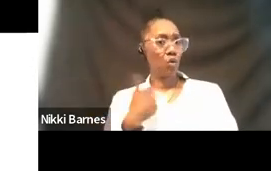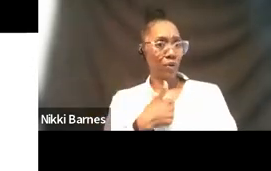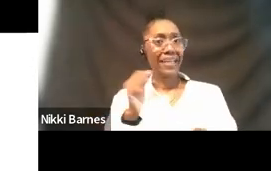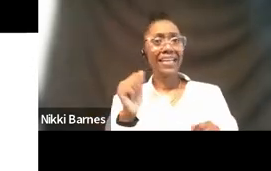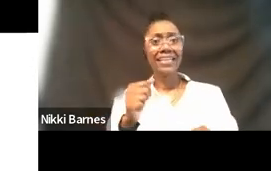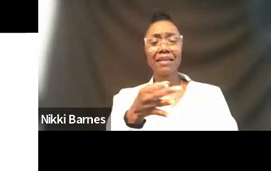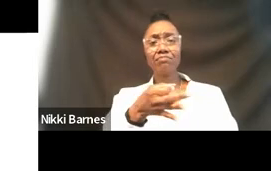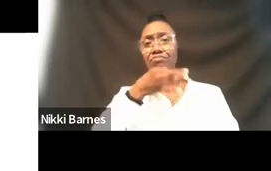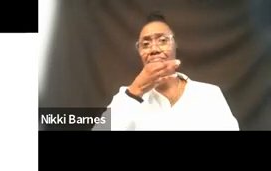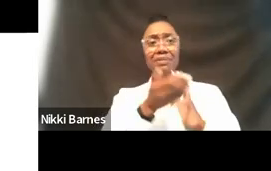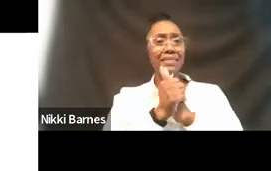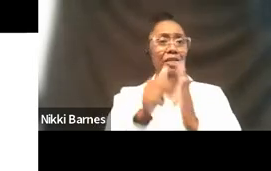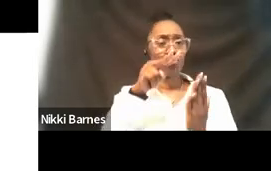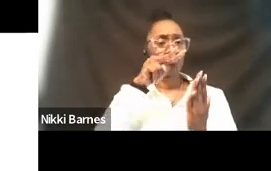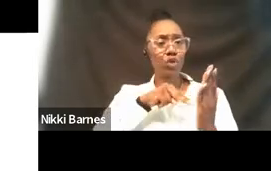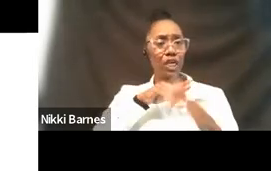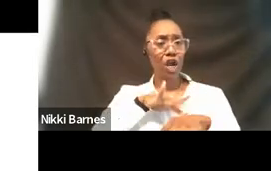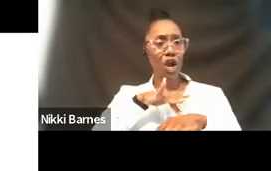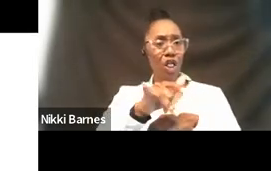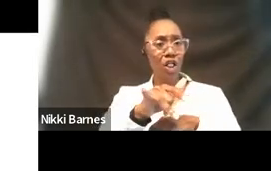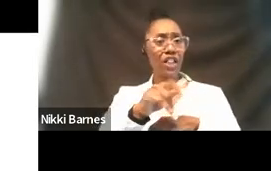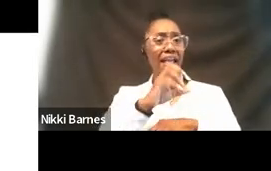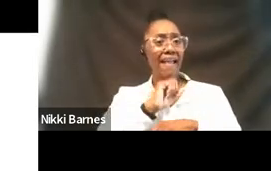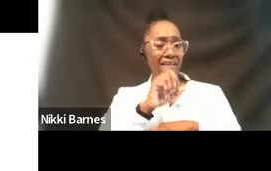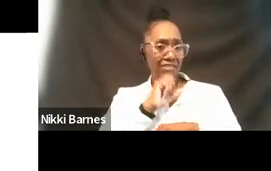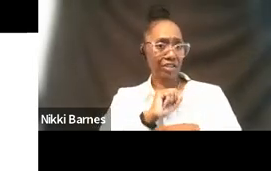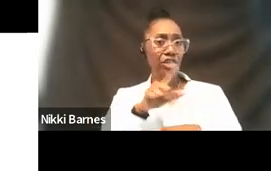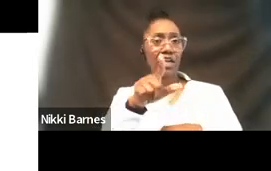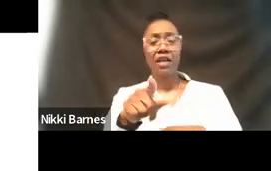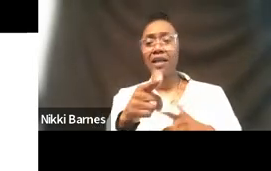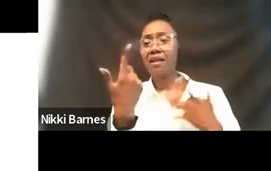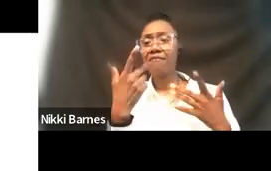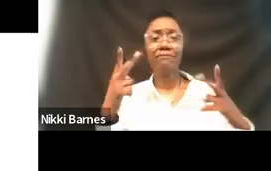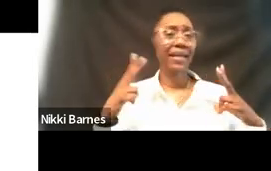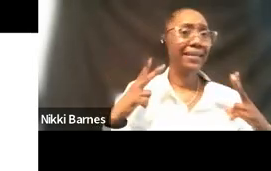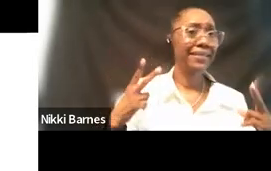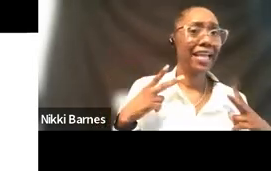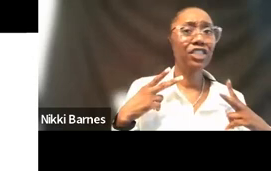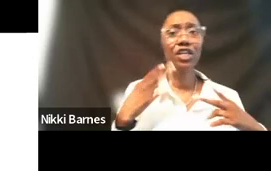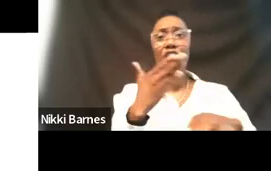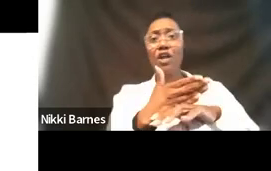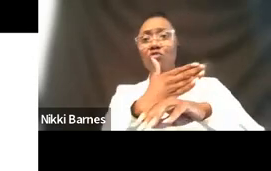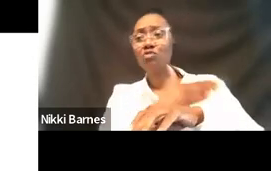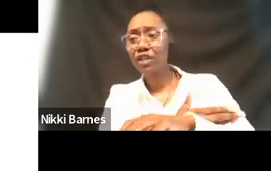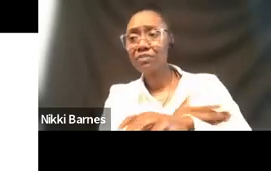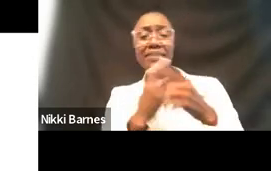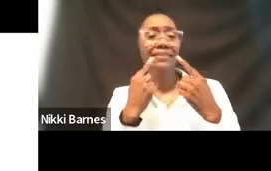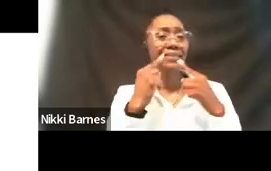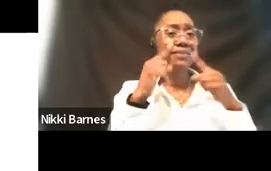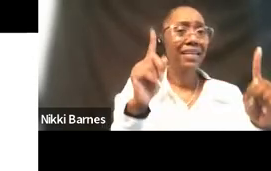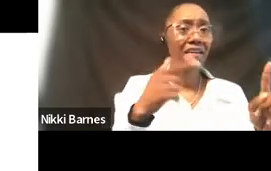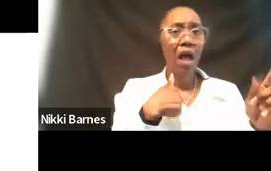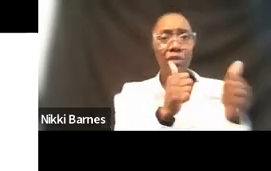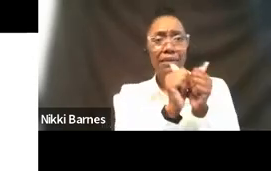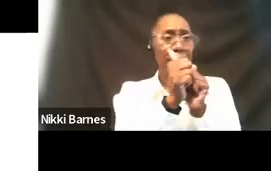and had access to activities, enrichments, vacations, all of the things that would make me a competitive student when I got